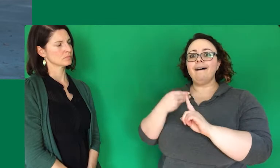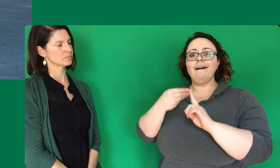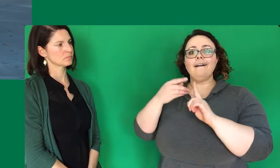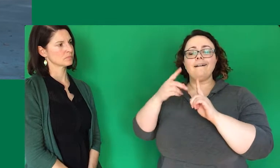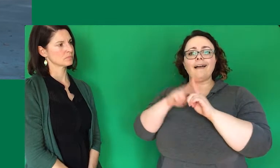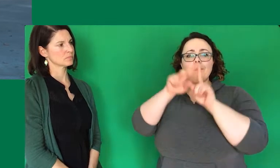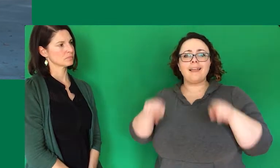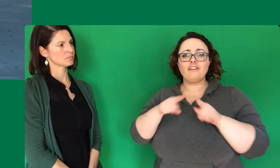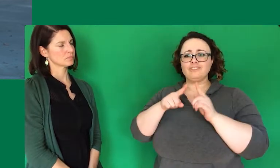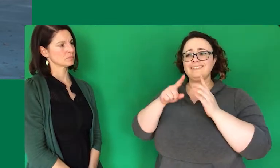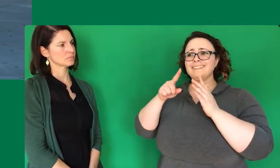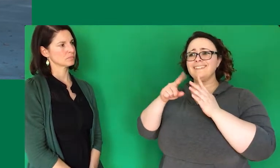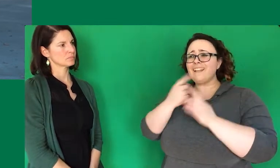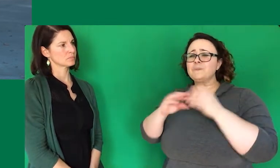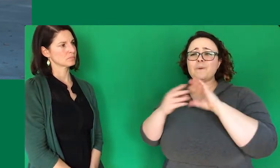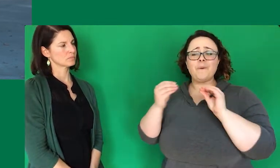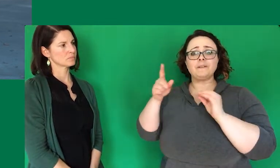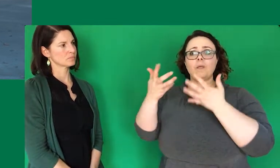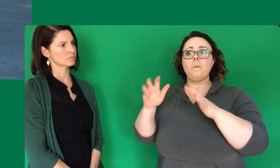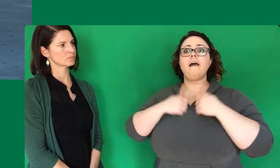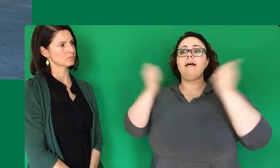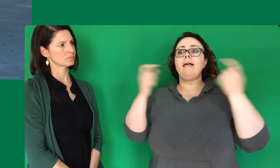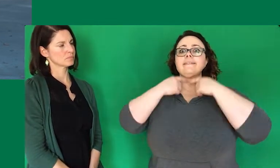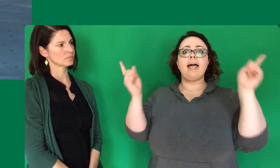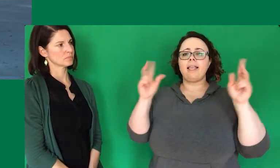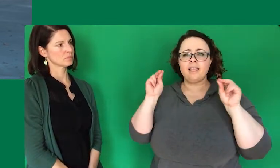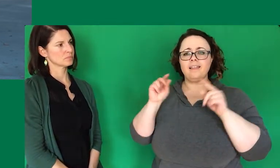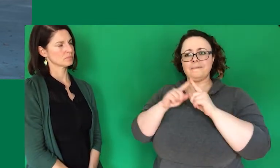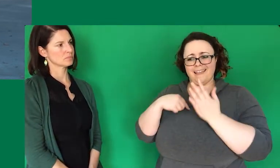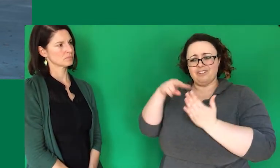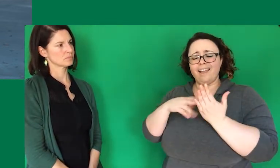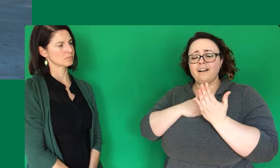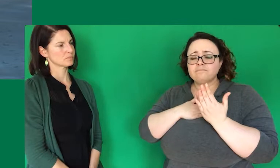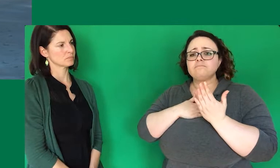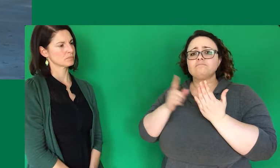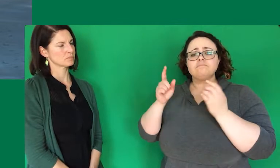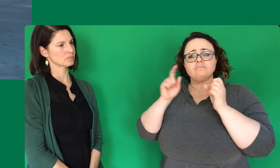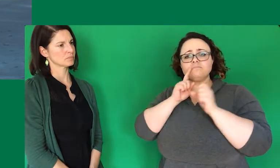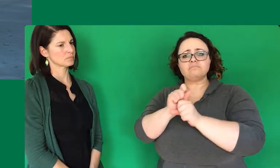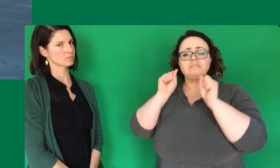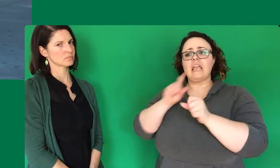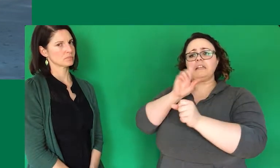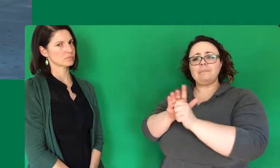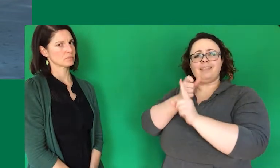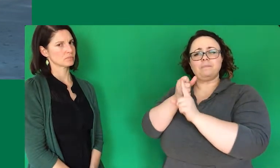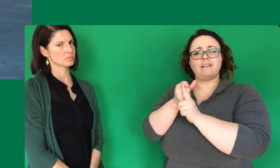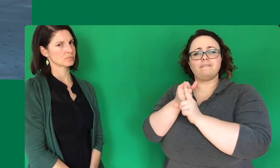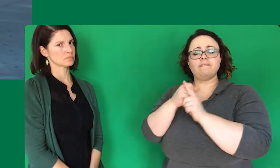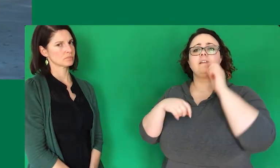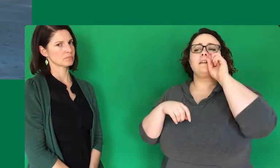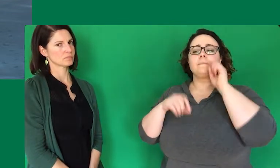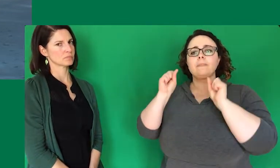stories that students may not want to share publicly and that are enabled to